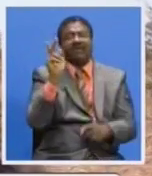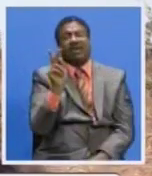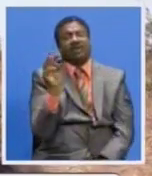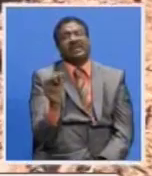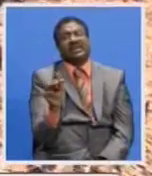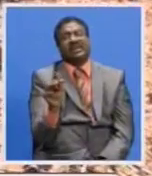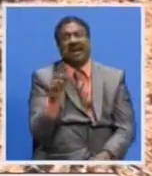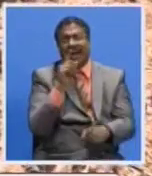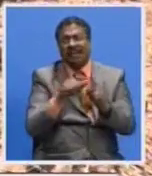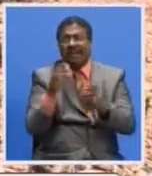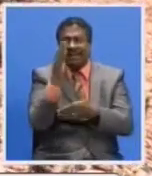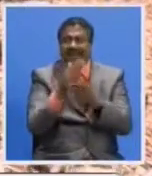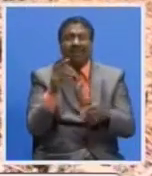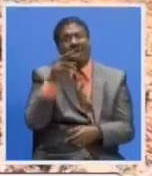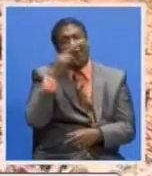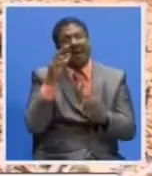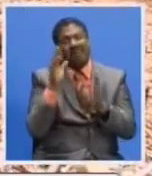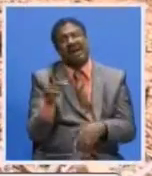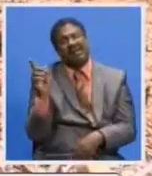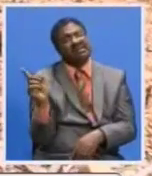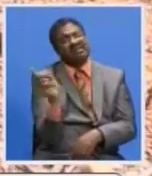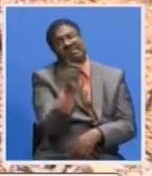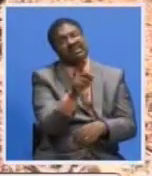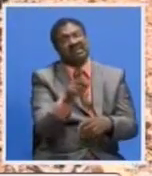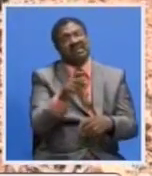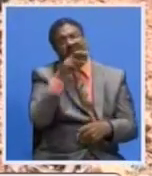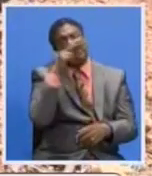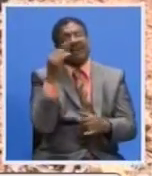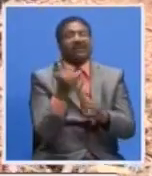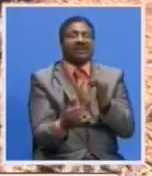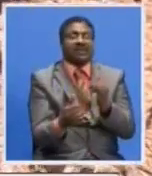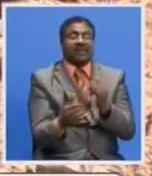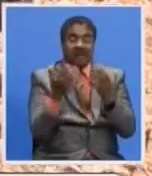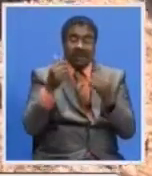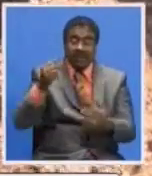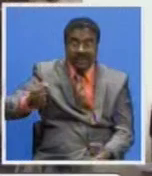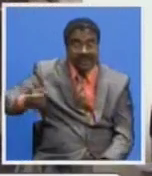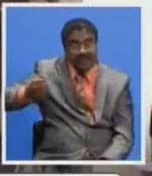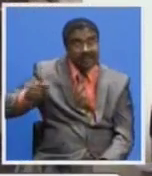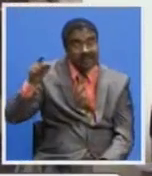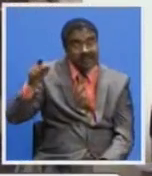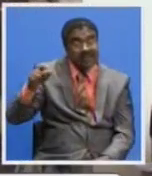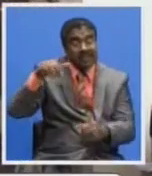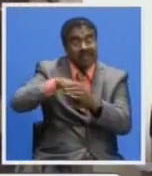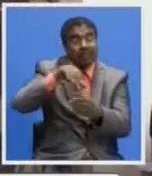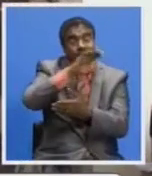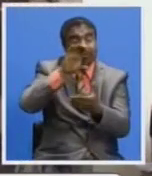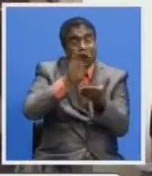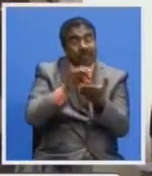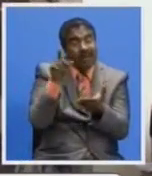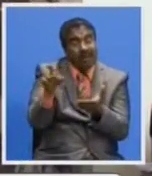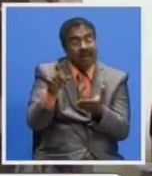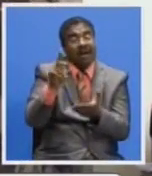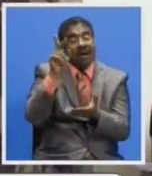infrastructure, a situation that has saddened traditional leaders in the 2 districts of Kalomo and Choma. He is now fighting